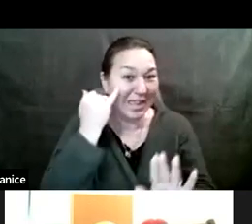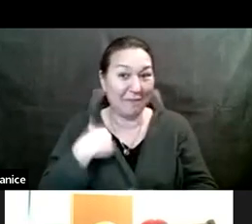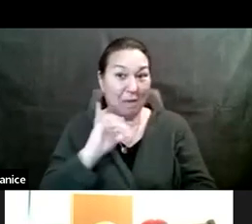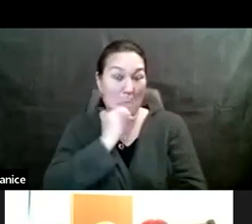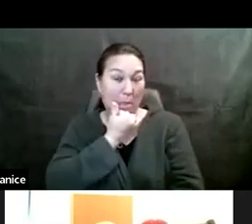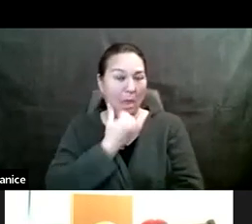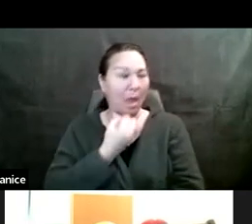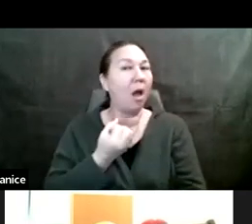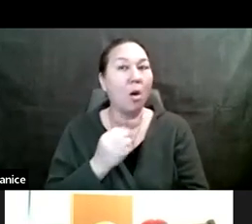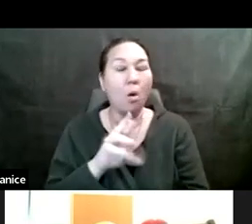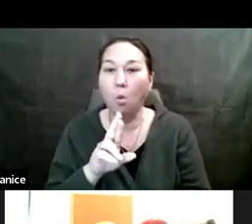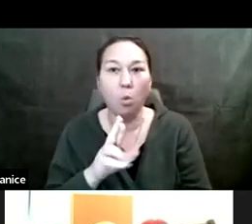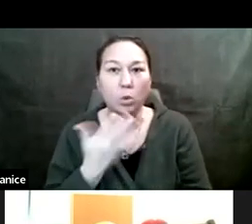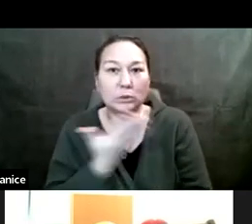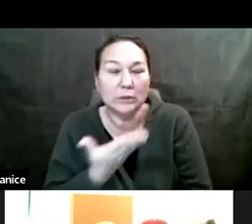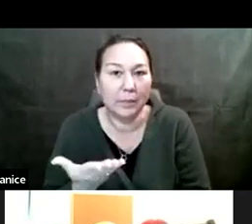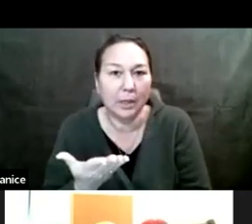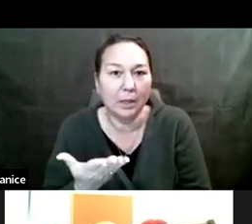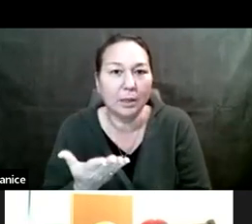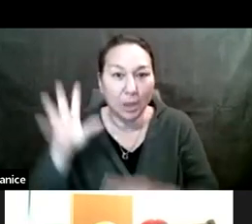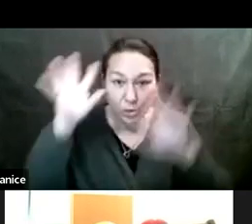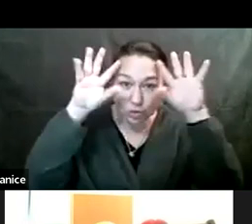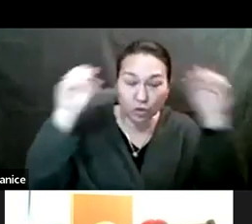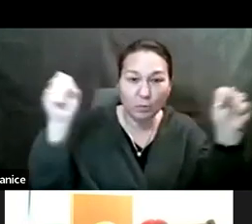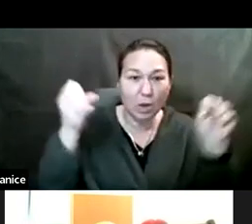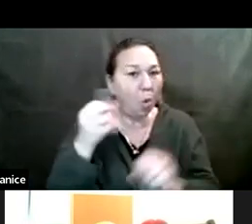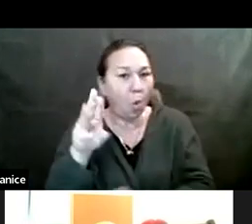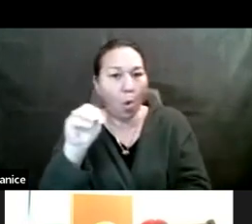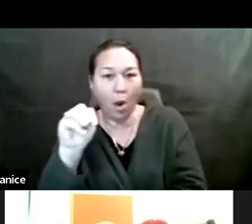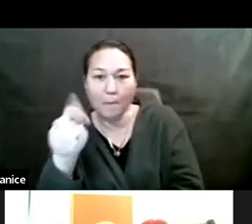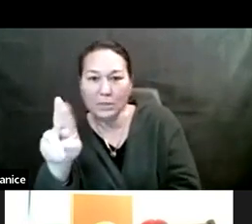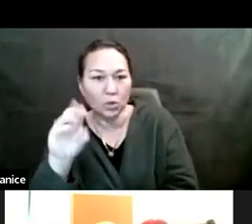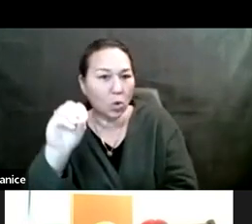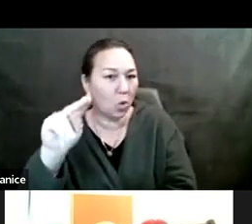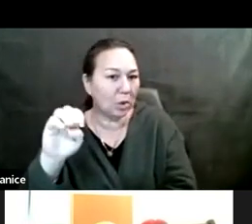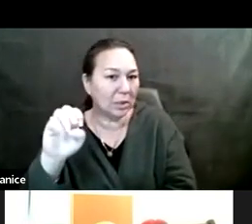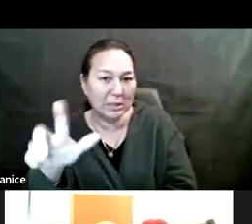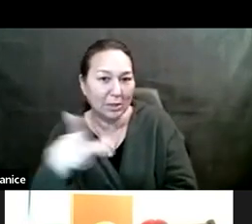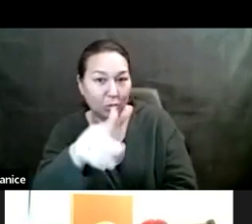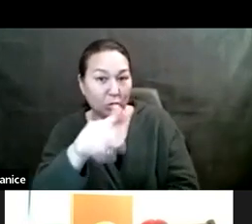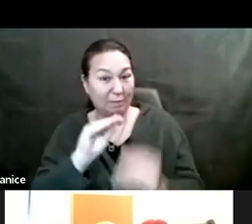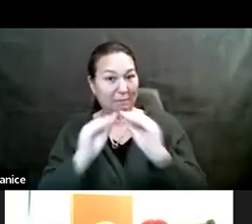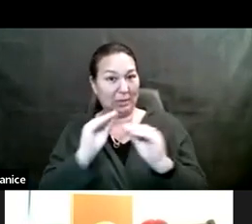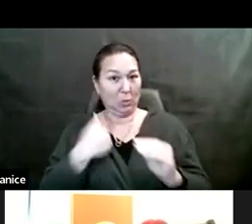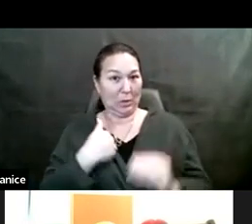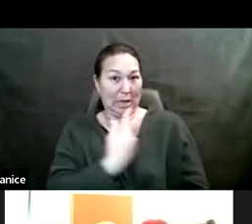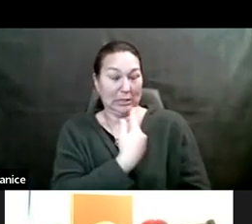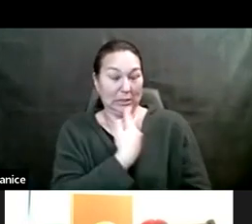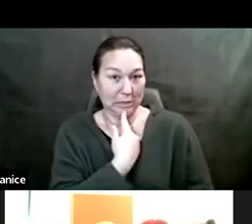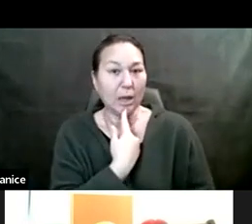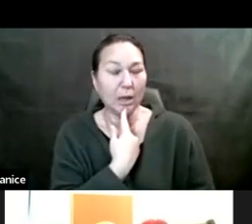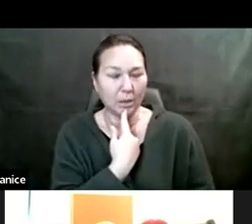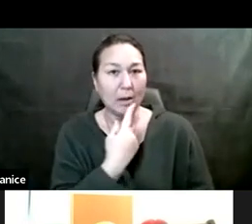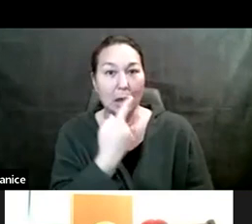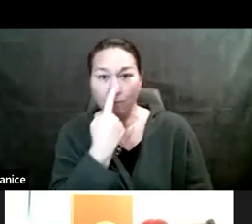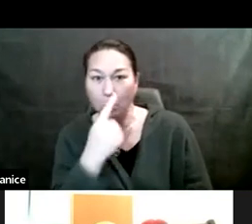if I've misspoken um superintendent or Mr O'Neill if you need to correct what I've just said please either step in